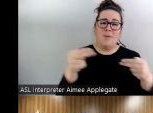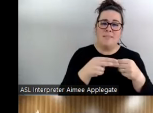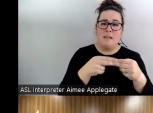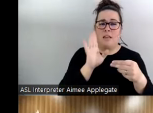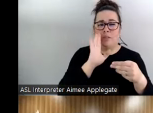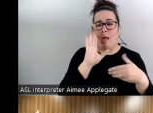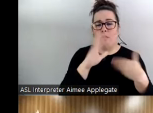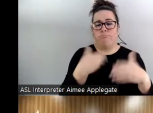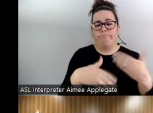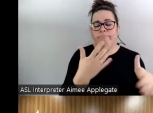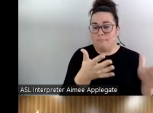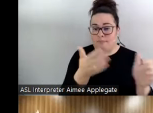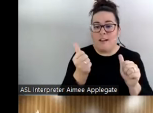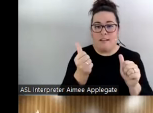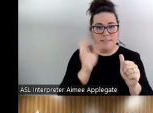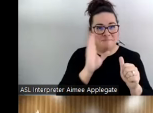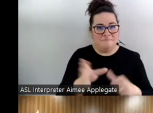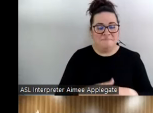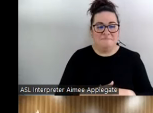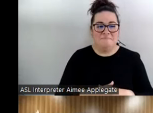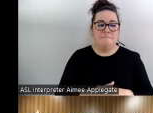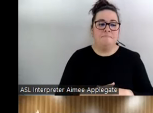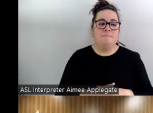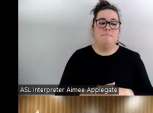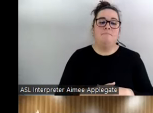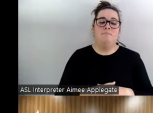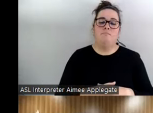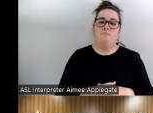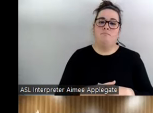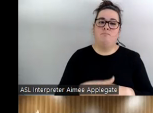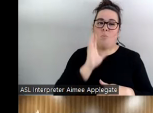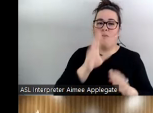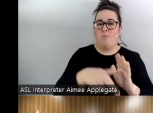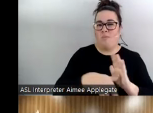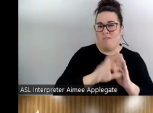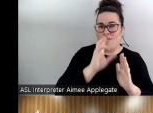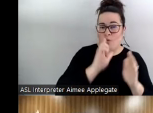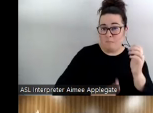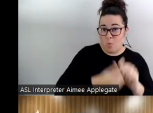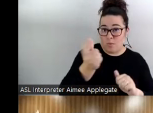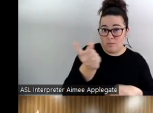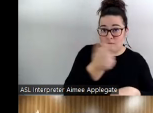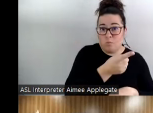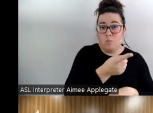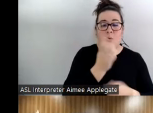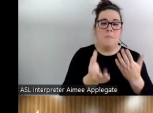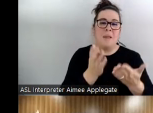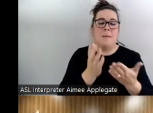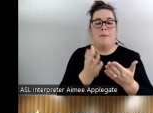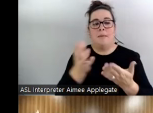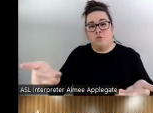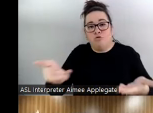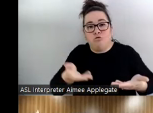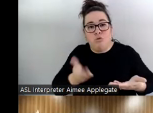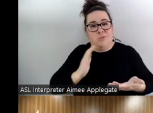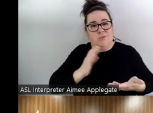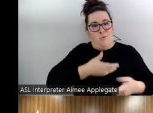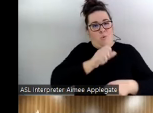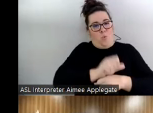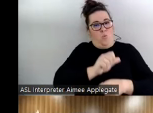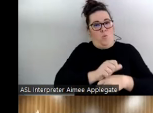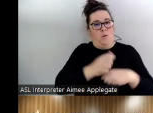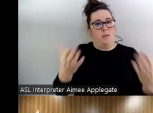time quickly as a recap for most, but to others maybe to introduce the work that NCRN is